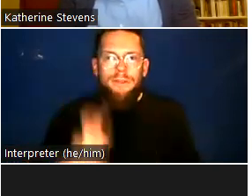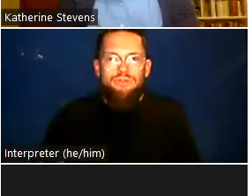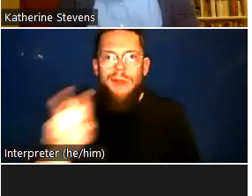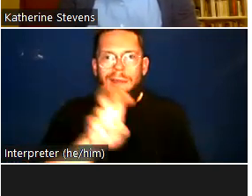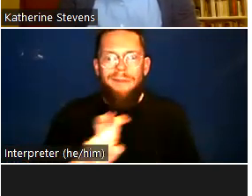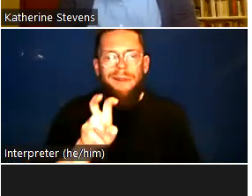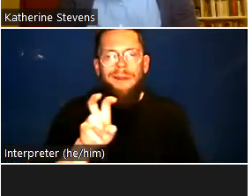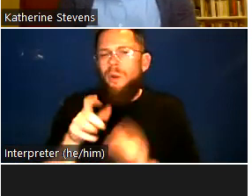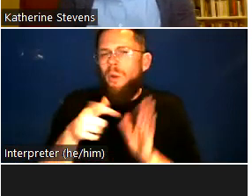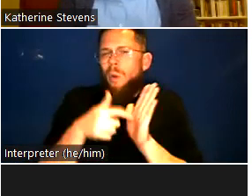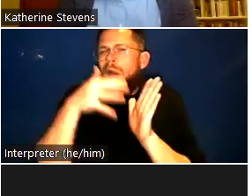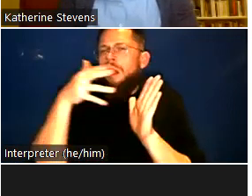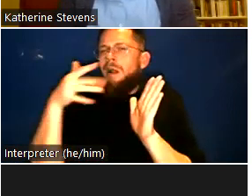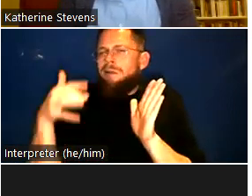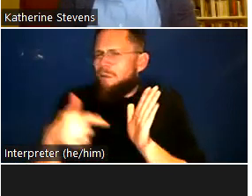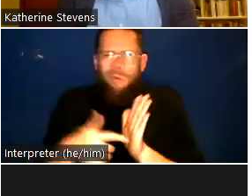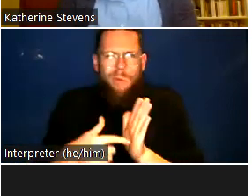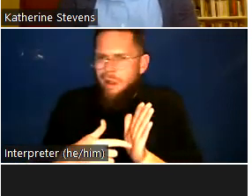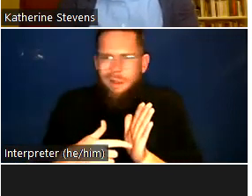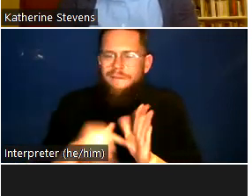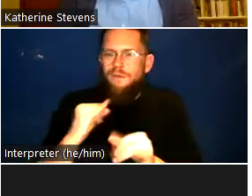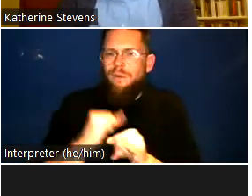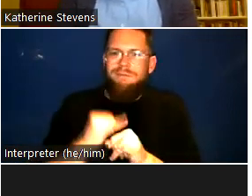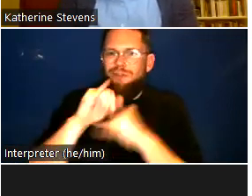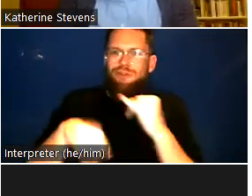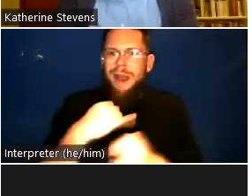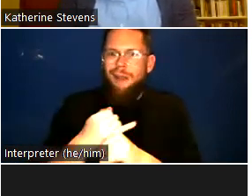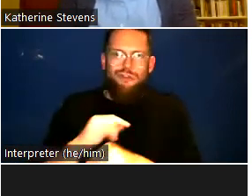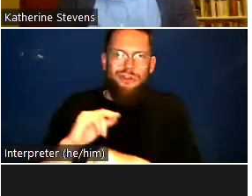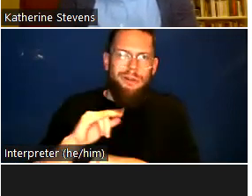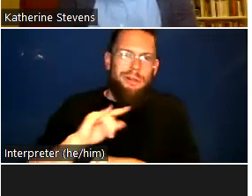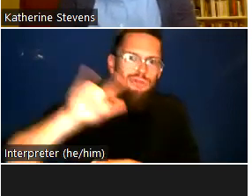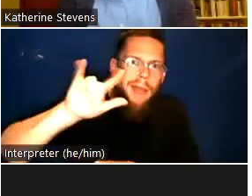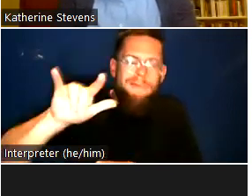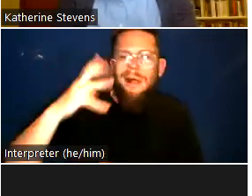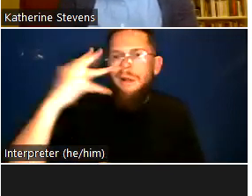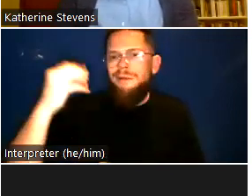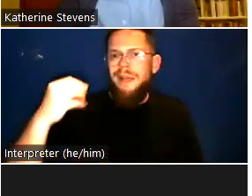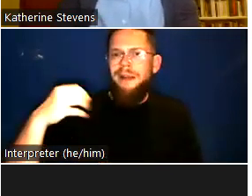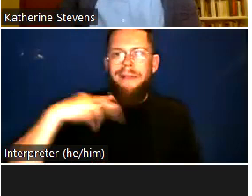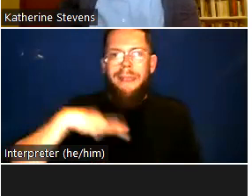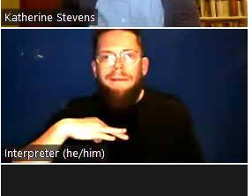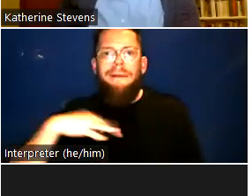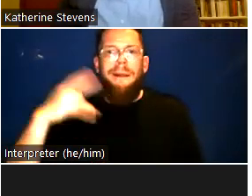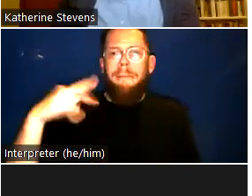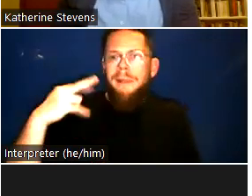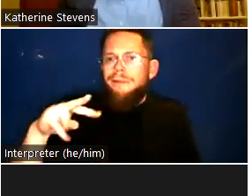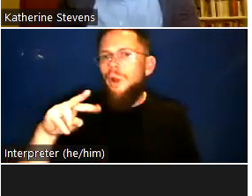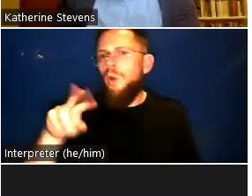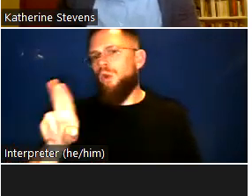rarely fund international travel, that is travel originating outside of Canada, Mexico, or the US territories